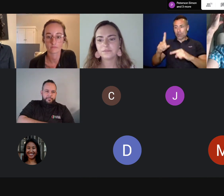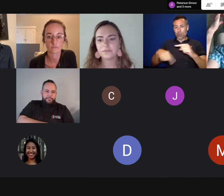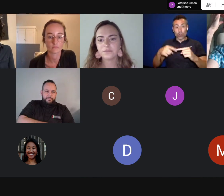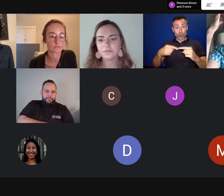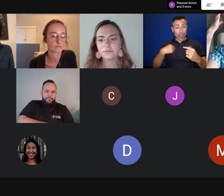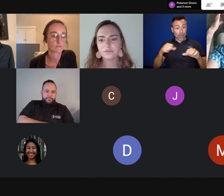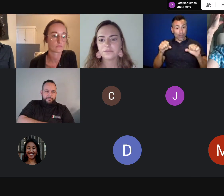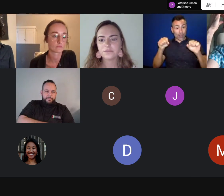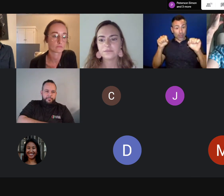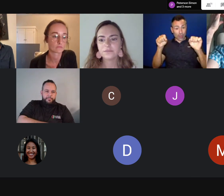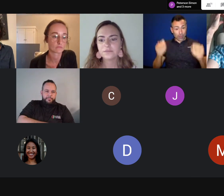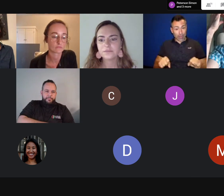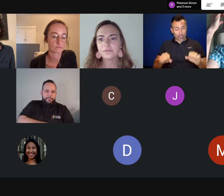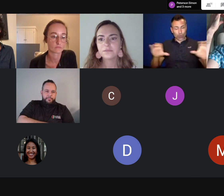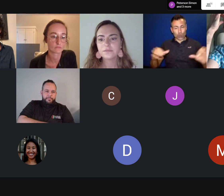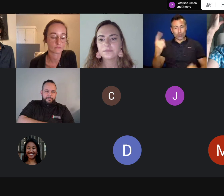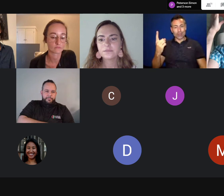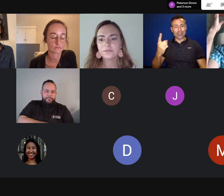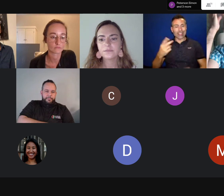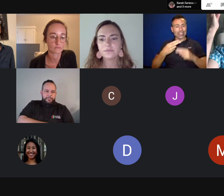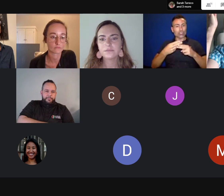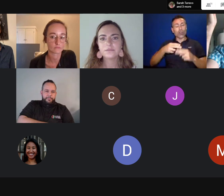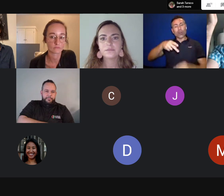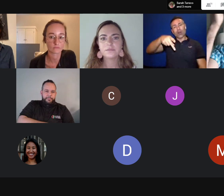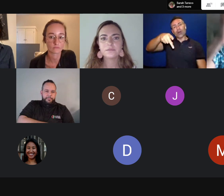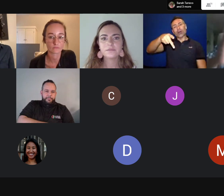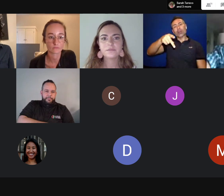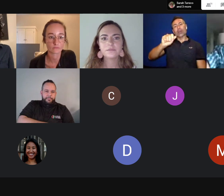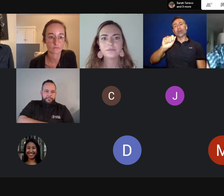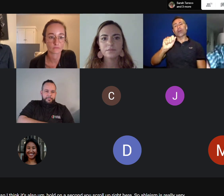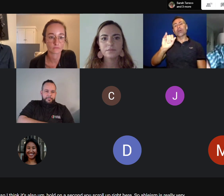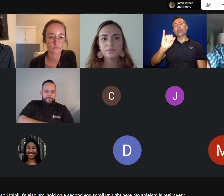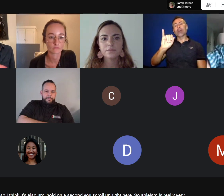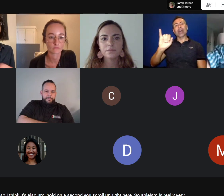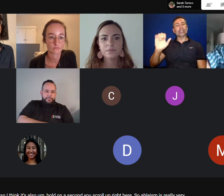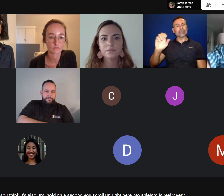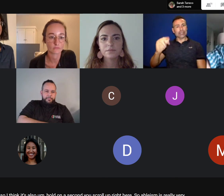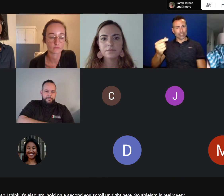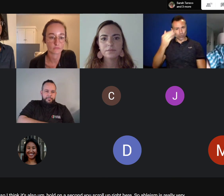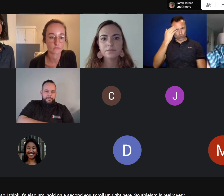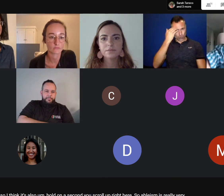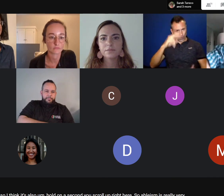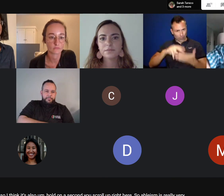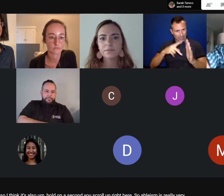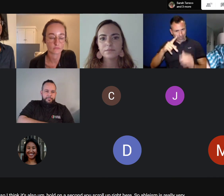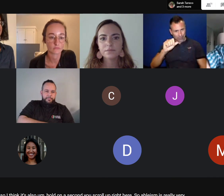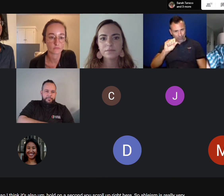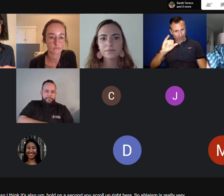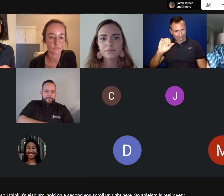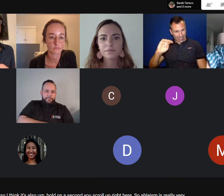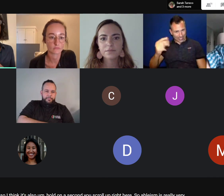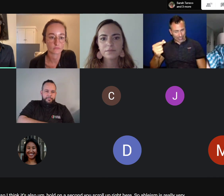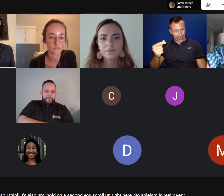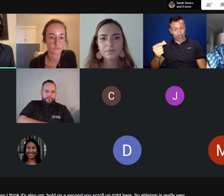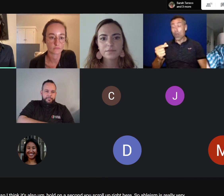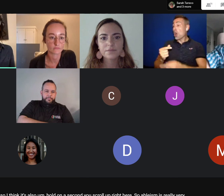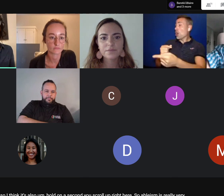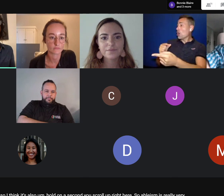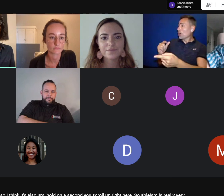is called passing. You okay, Katarina? Are you okay? Okay.